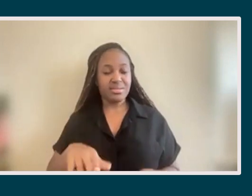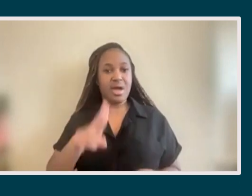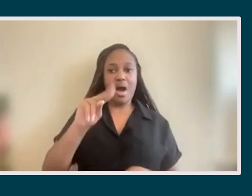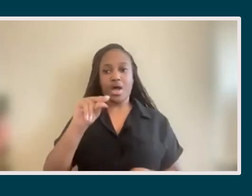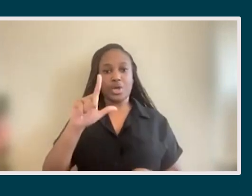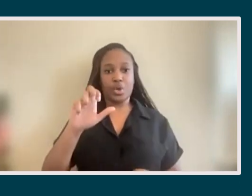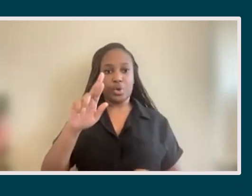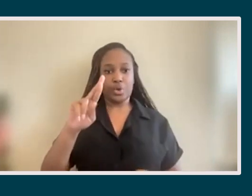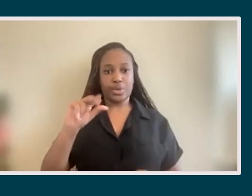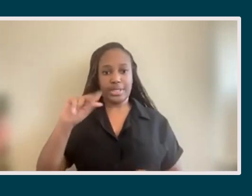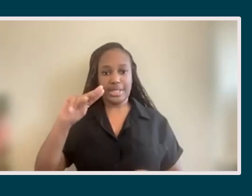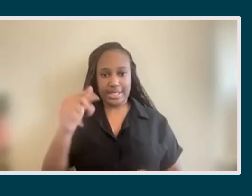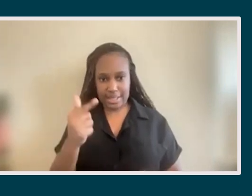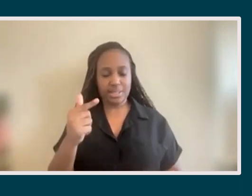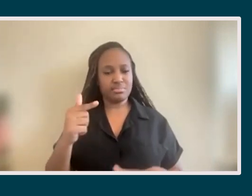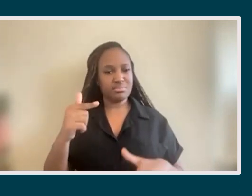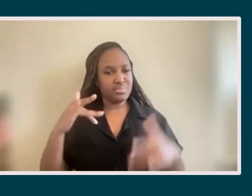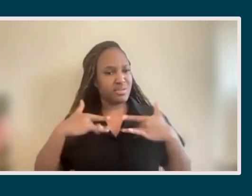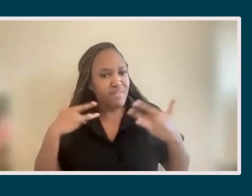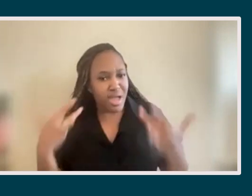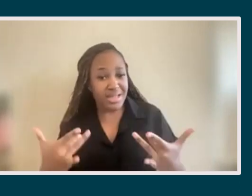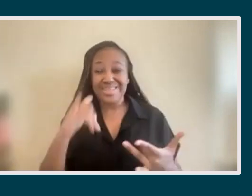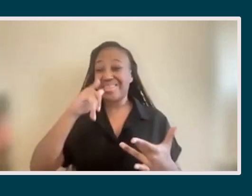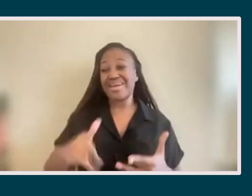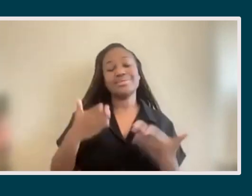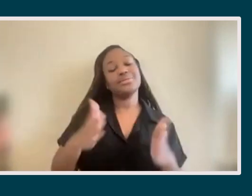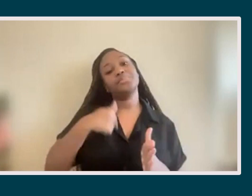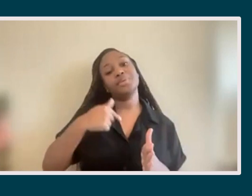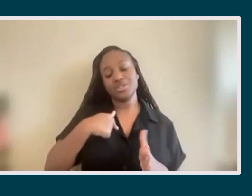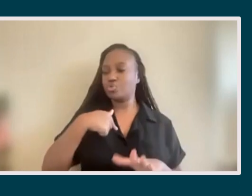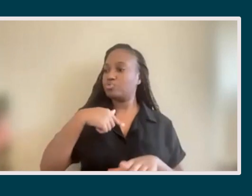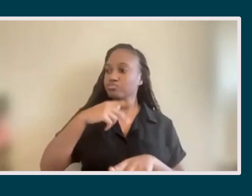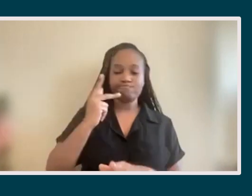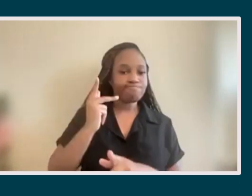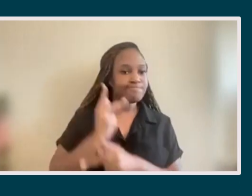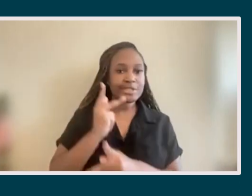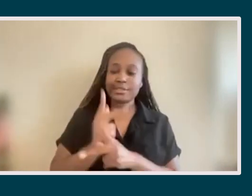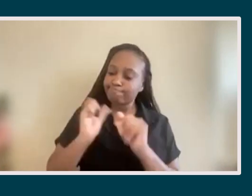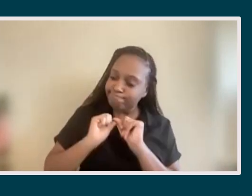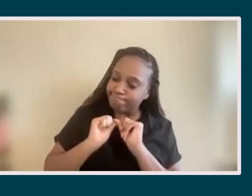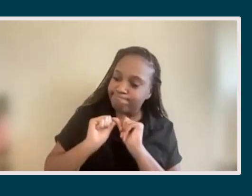that's really been what's allowed me to keep learning and keep going. Mm.